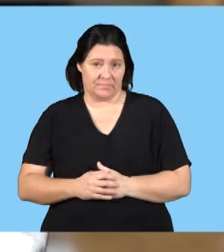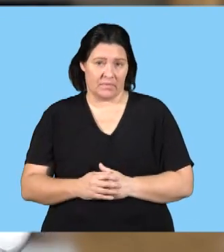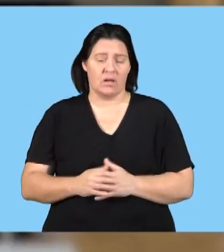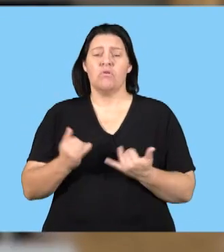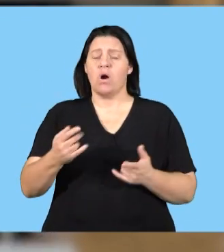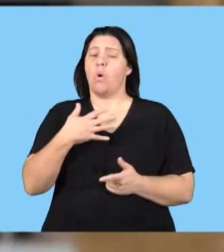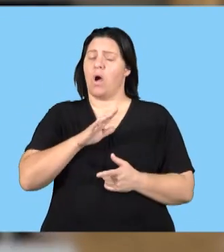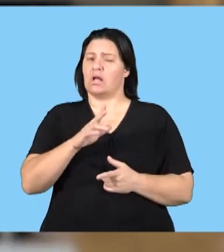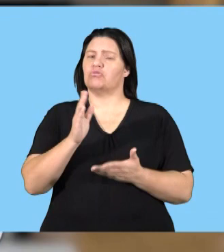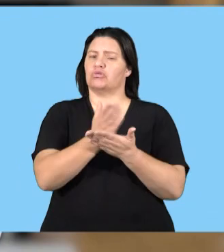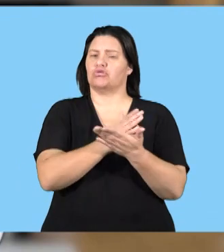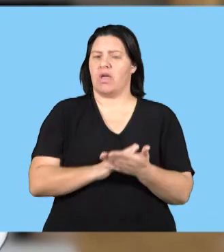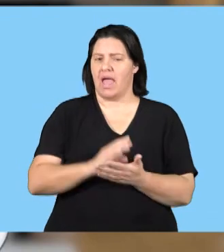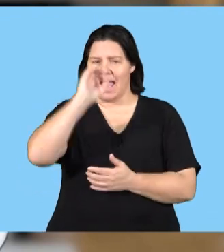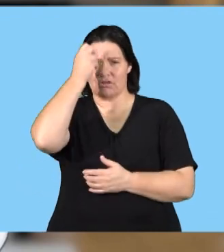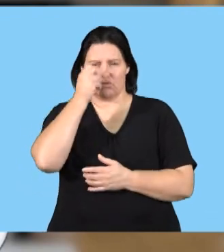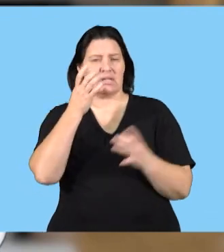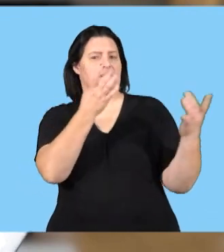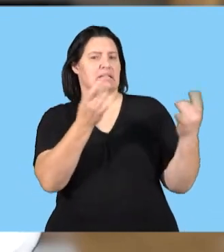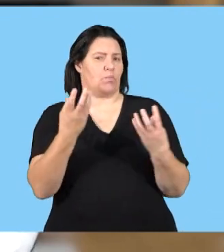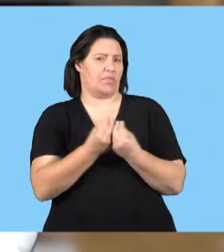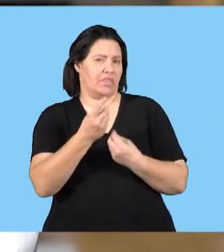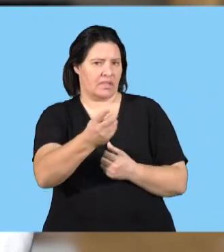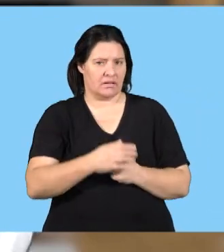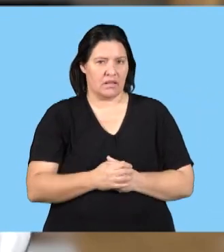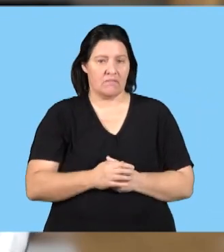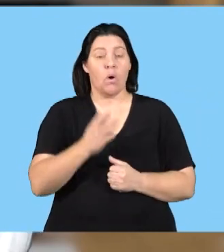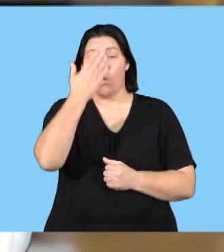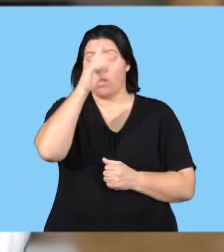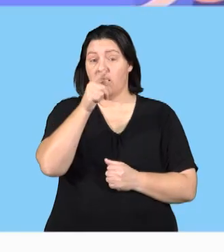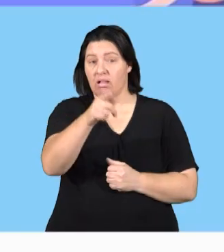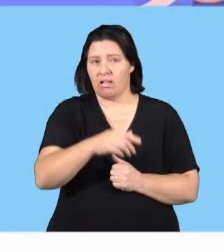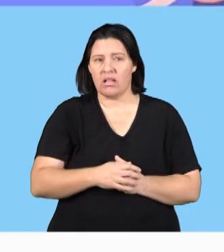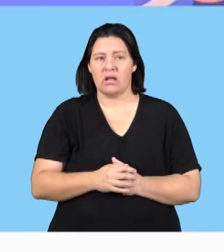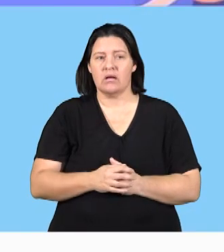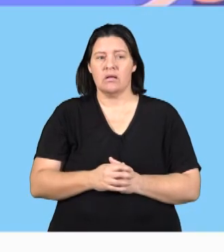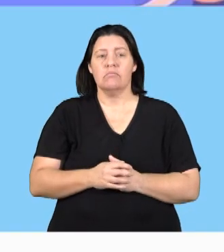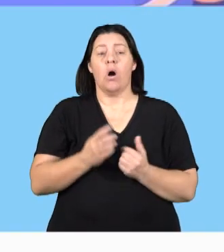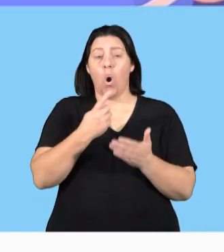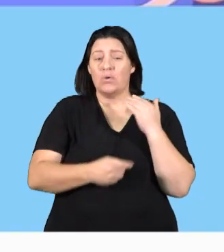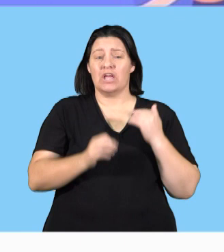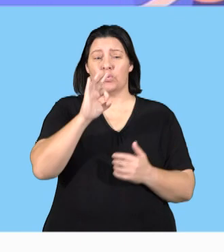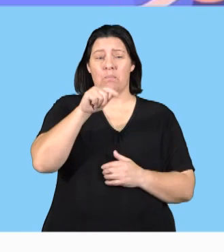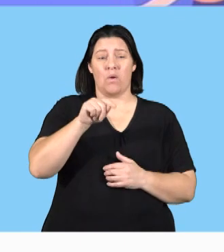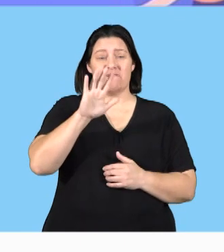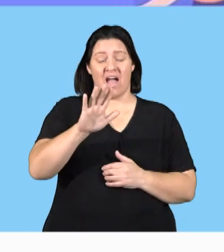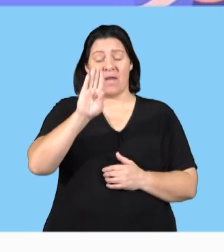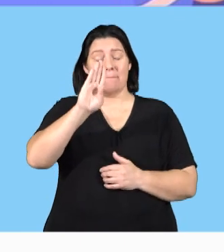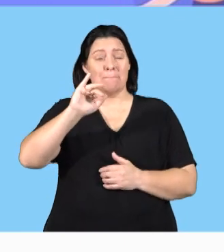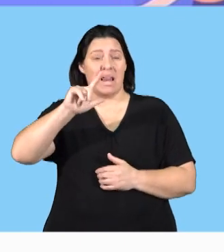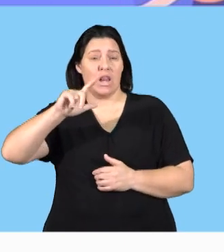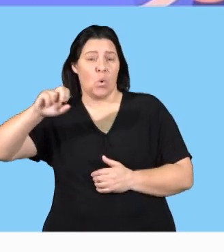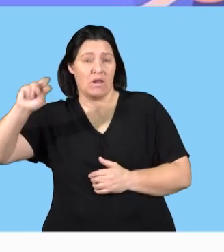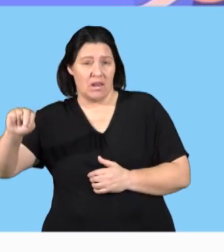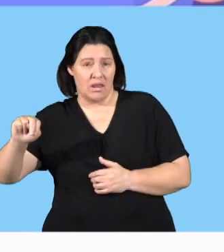go, I want to share this interesting statistics with you. Did you know that there are nearly 3.5 billion,